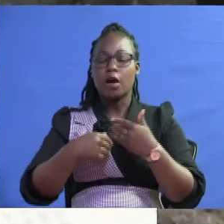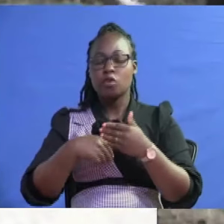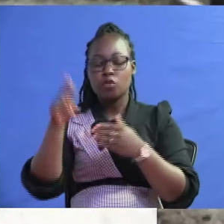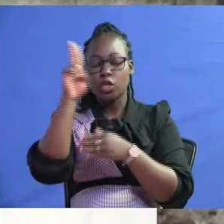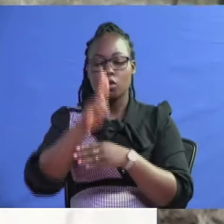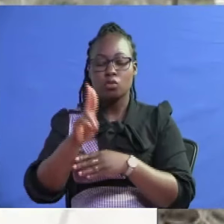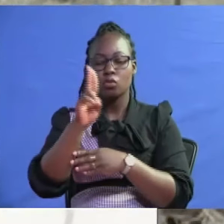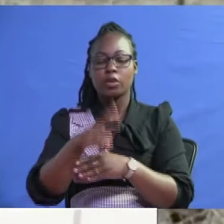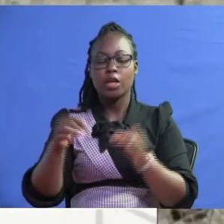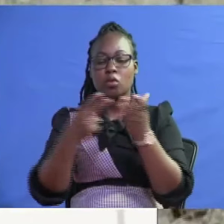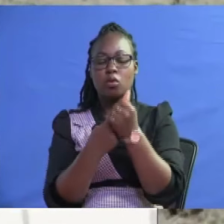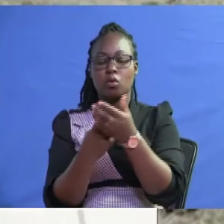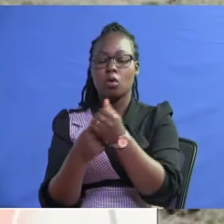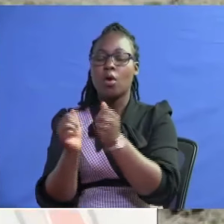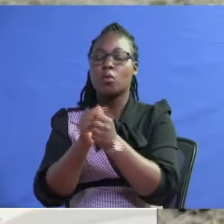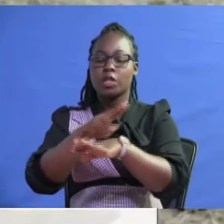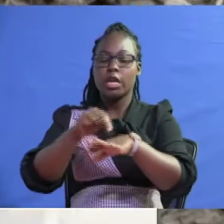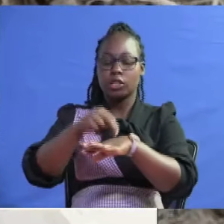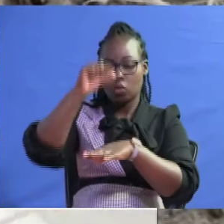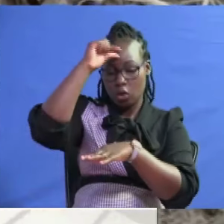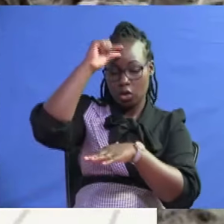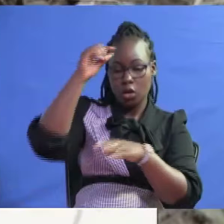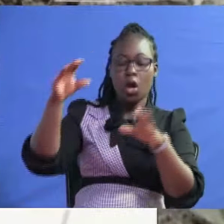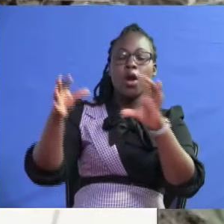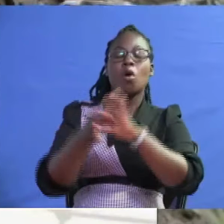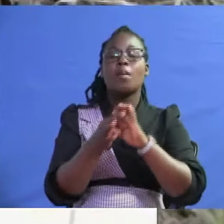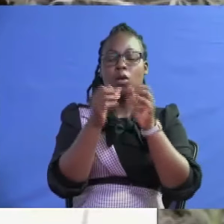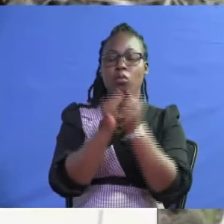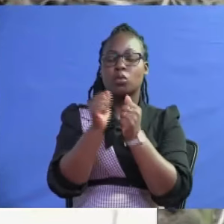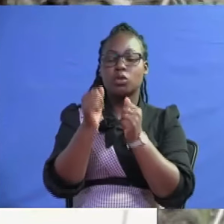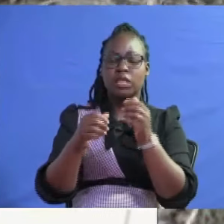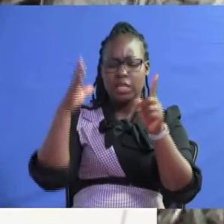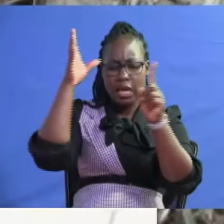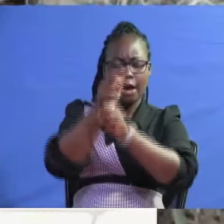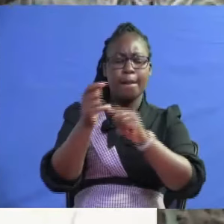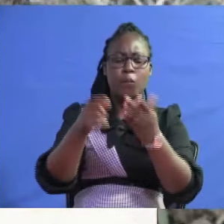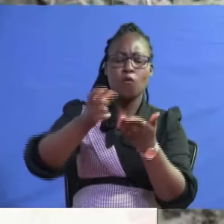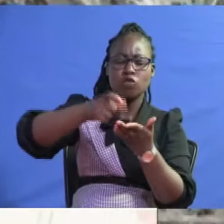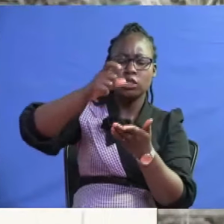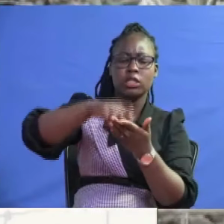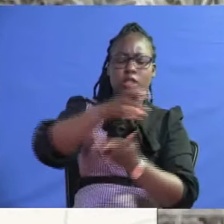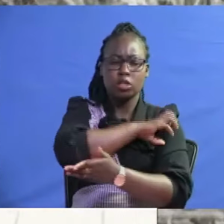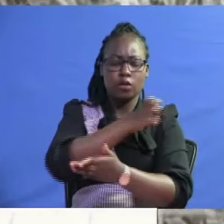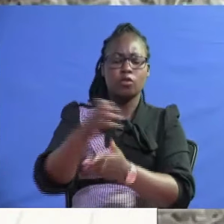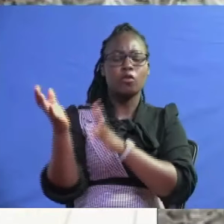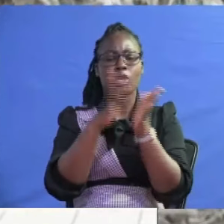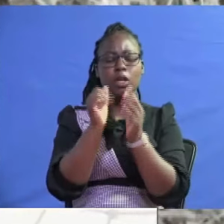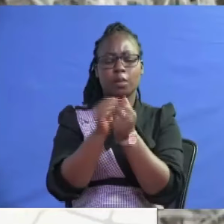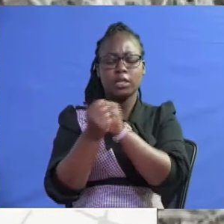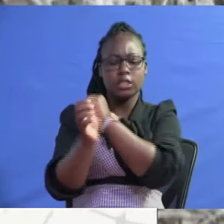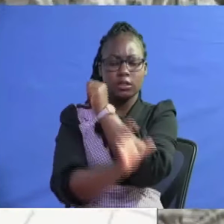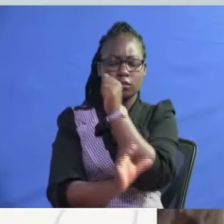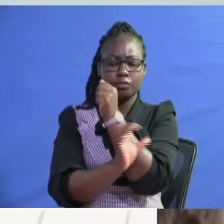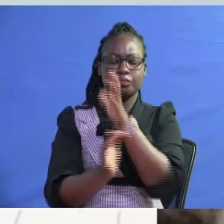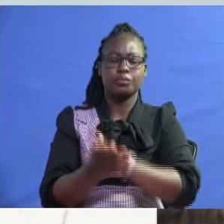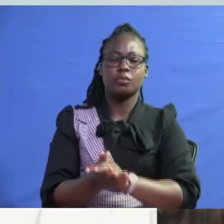Ukrainian, in partnership with the national government, collaborated with an aim of boosting the efforts of climate change in the country.